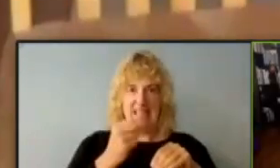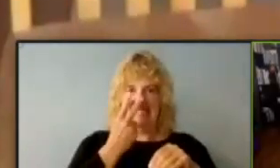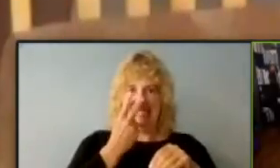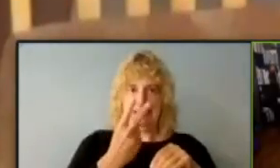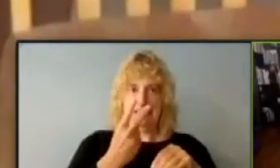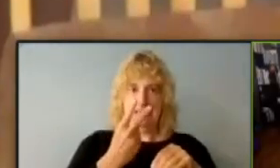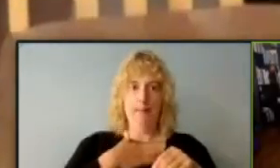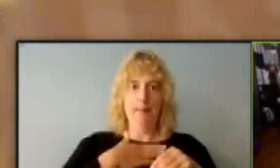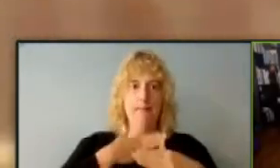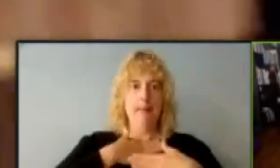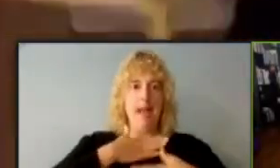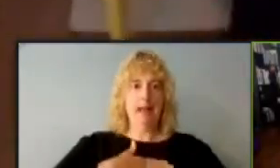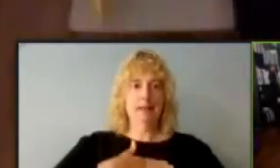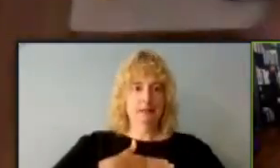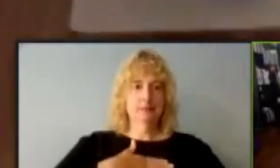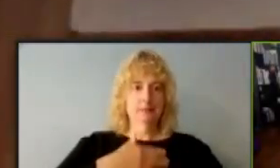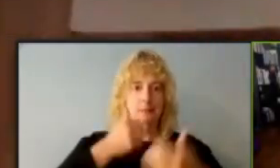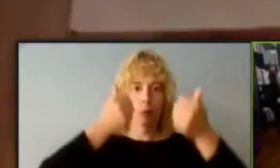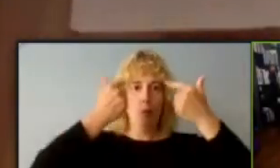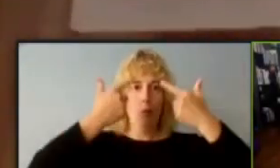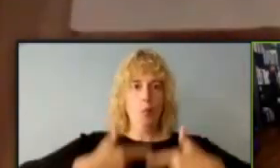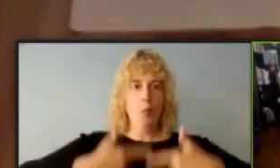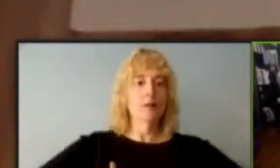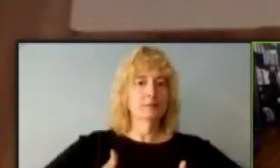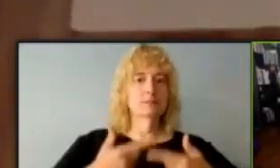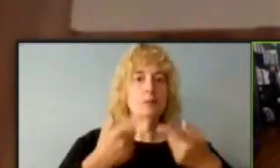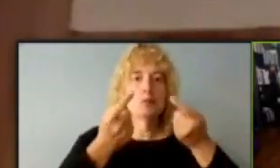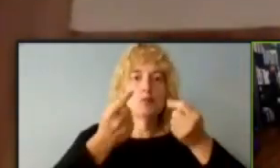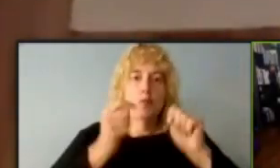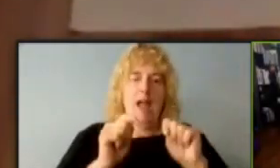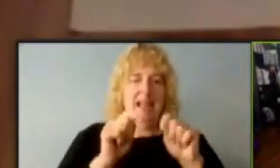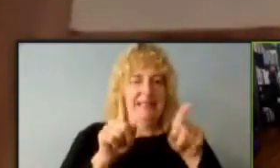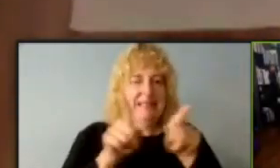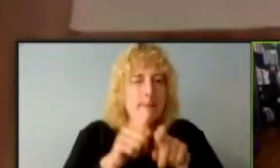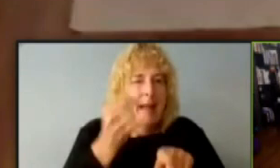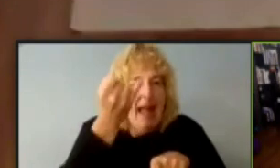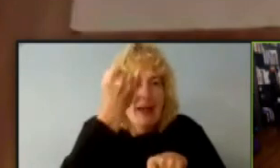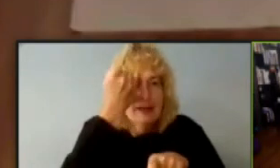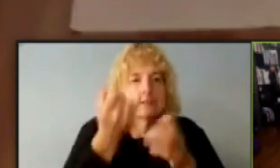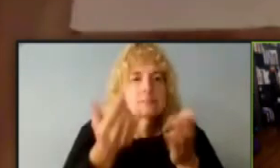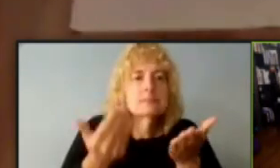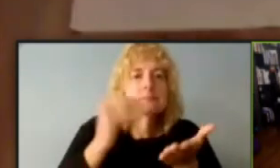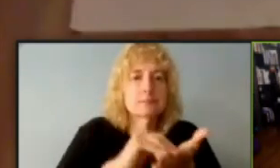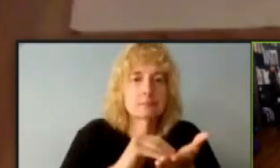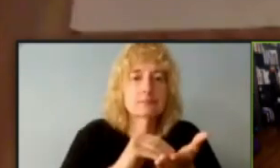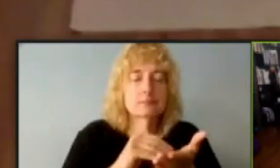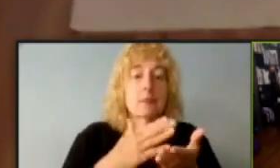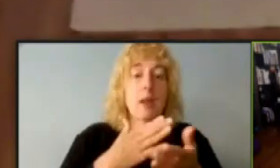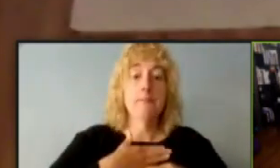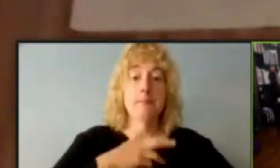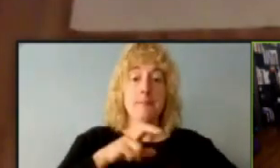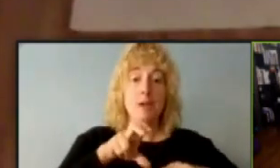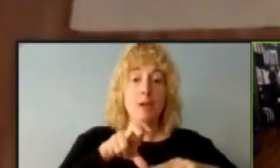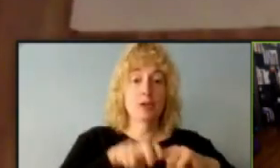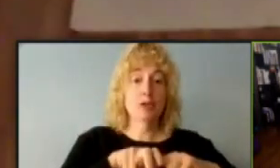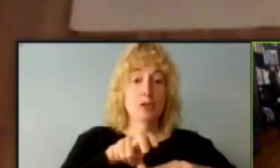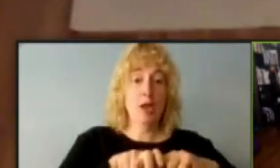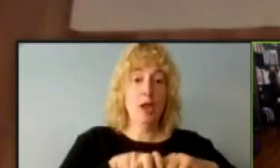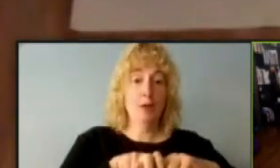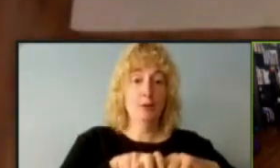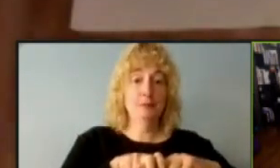the idea again. All right, so now I like to keep my chair nice and